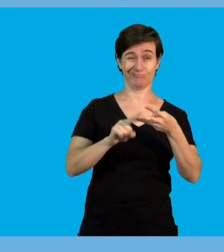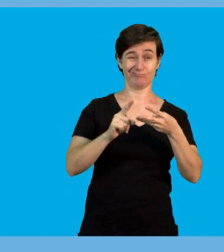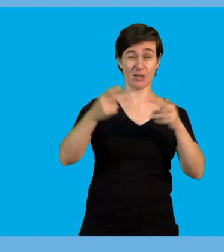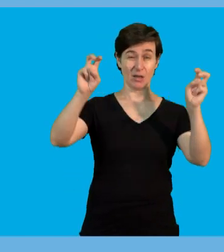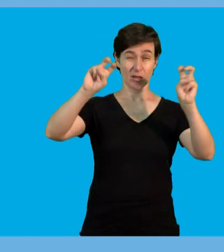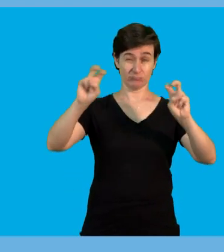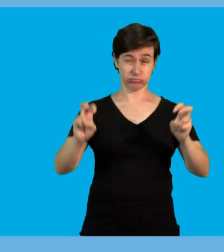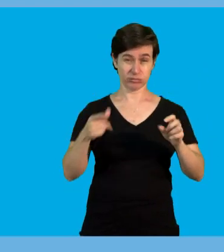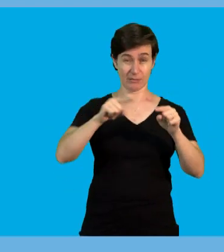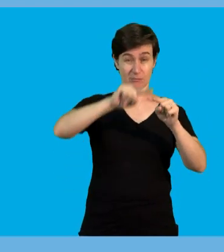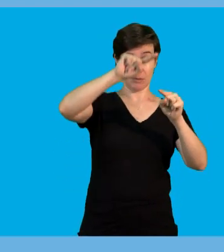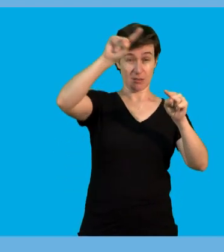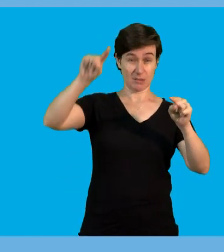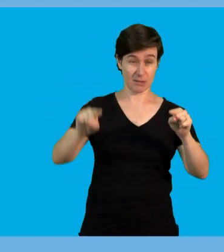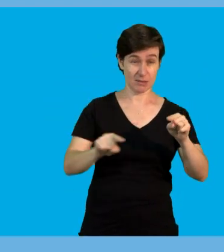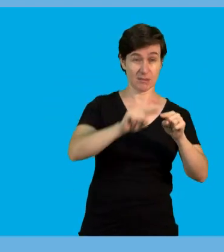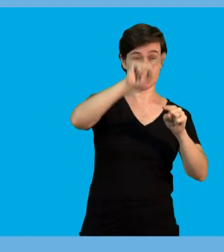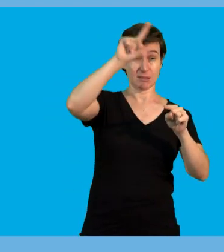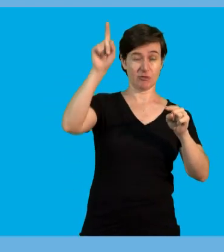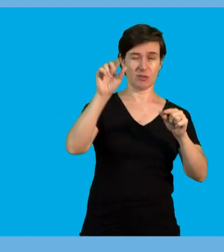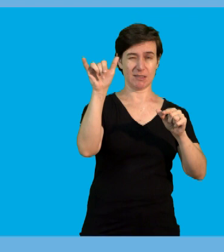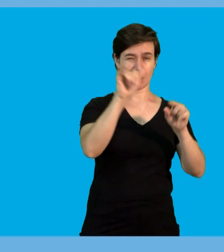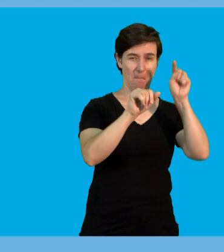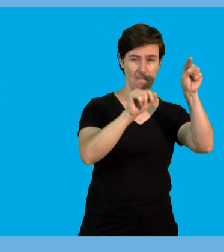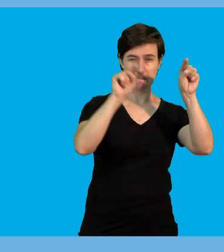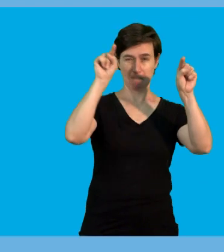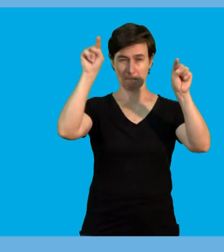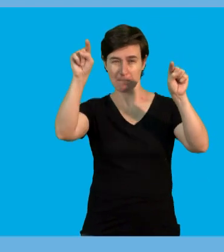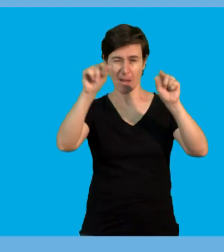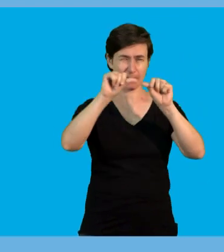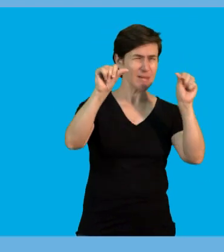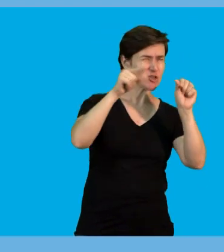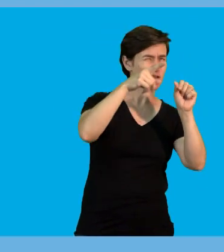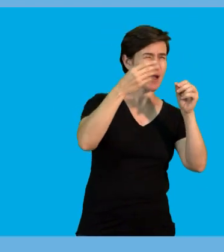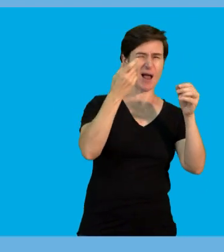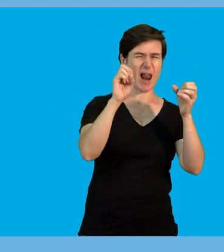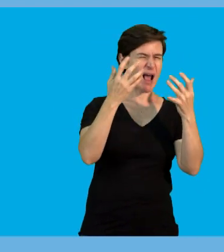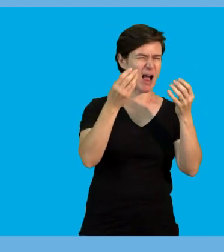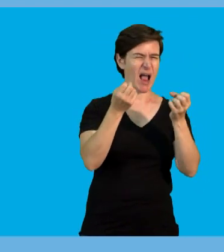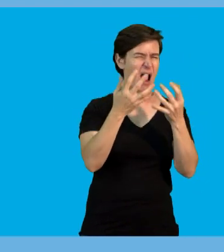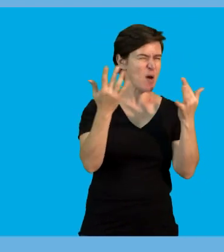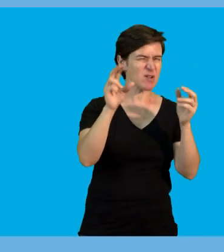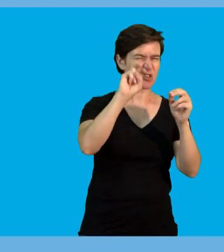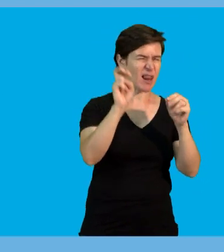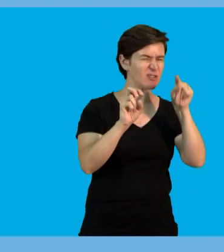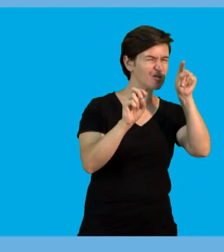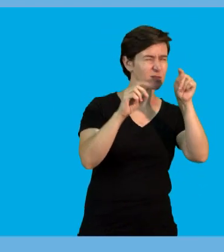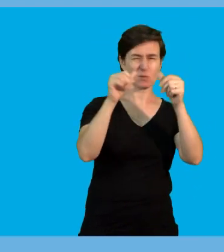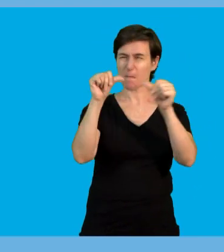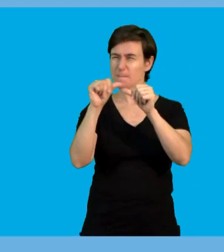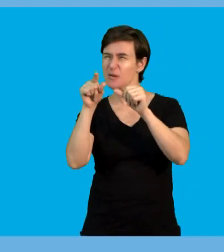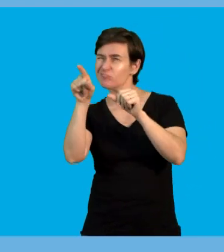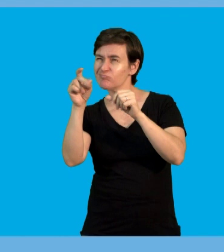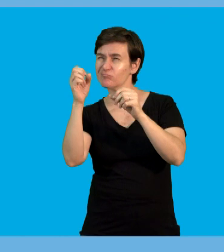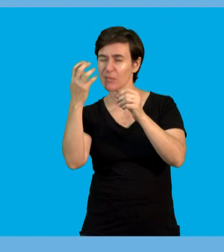in series remains the same at every point. So at whichever point we're measuring the electric current, if that